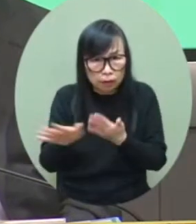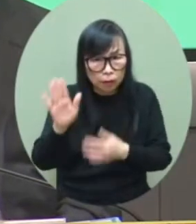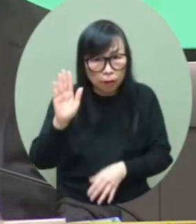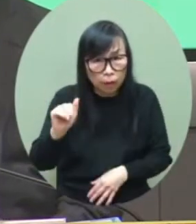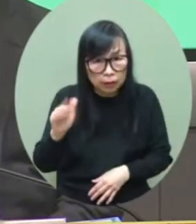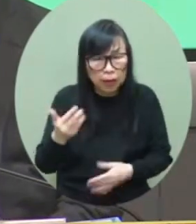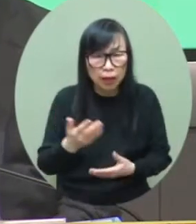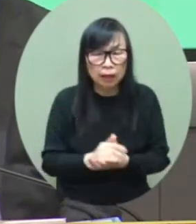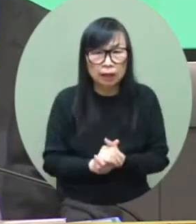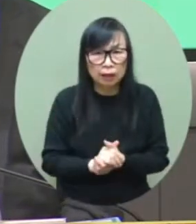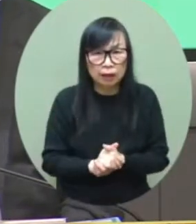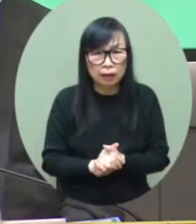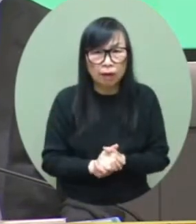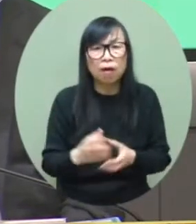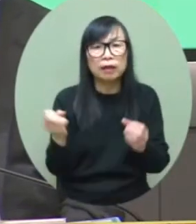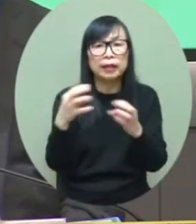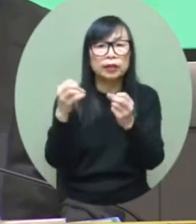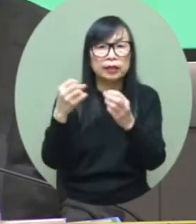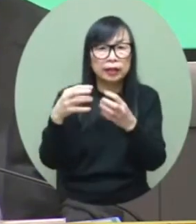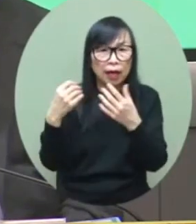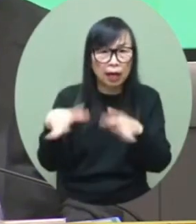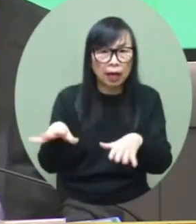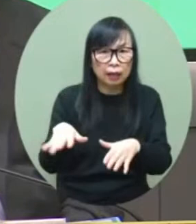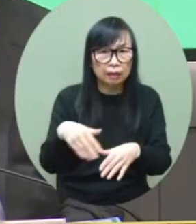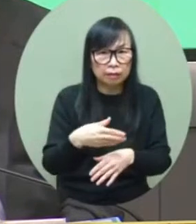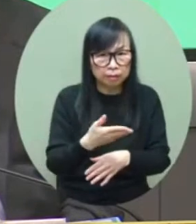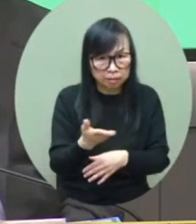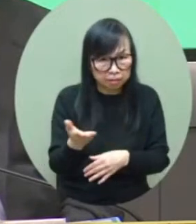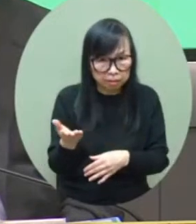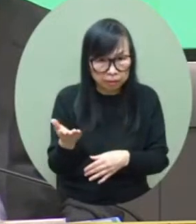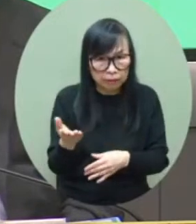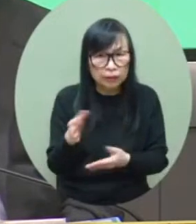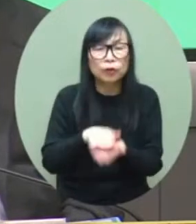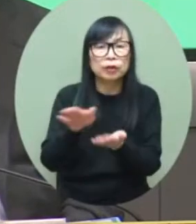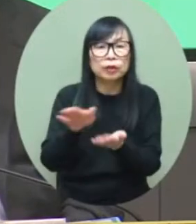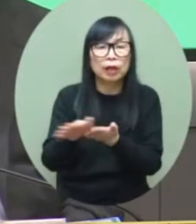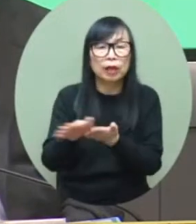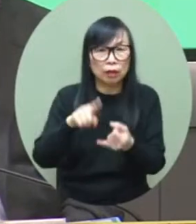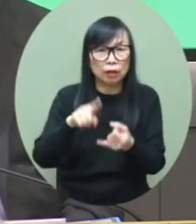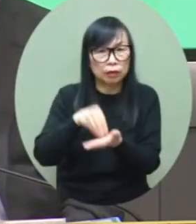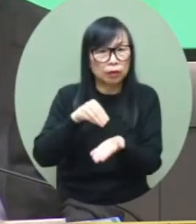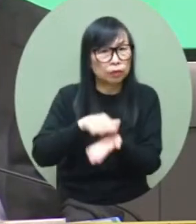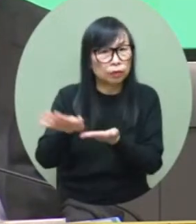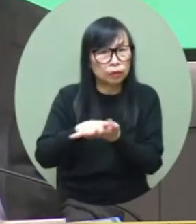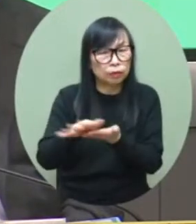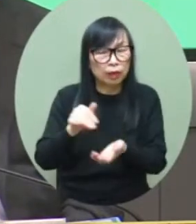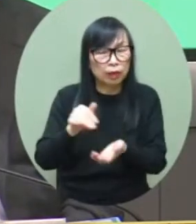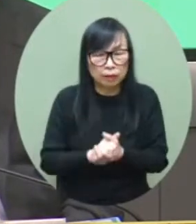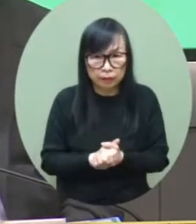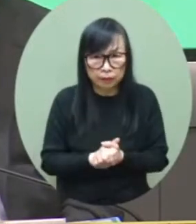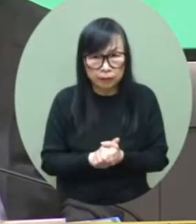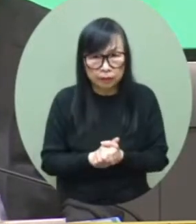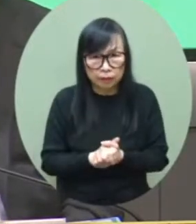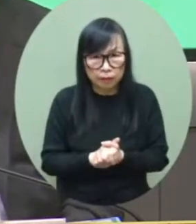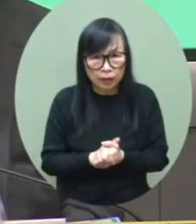have a discussion with the main authorities to remove the testing requirement? And after discussion, the requirement